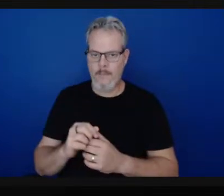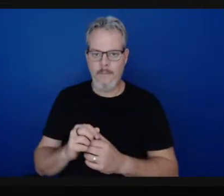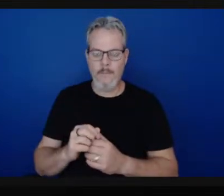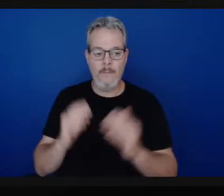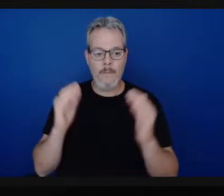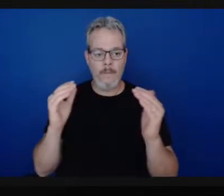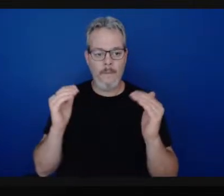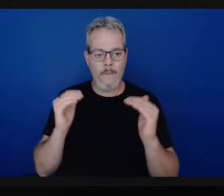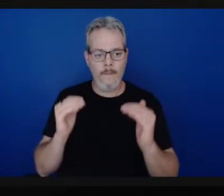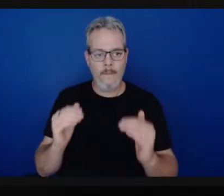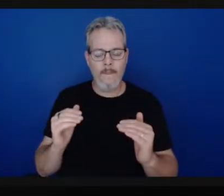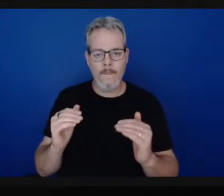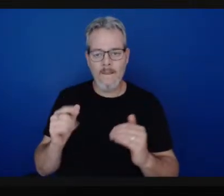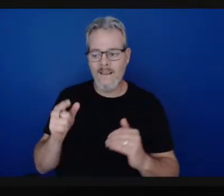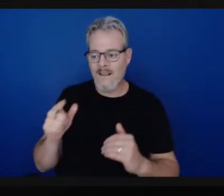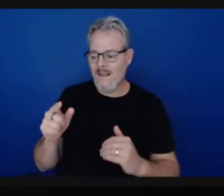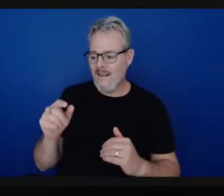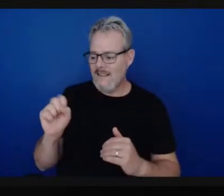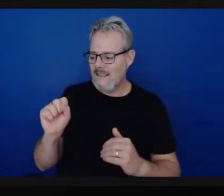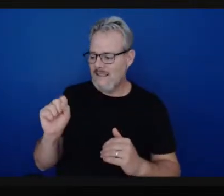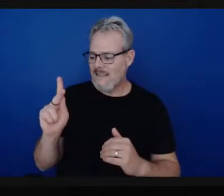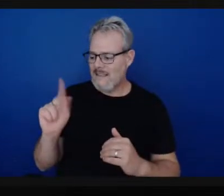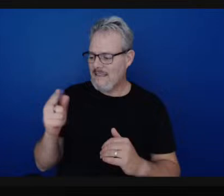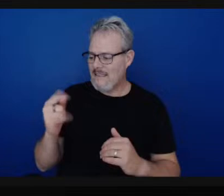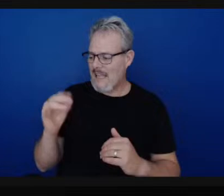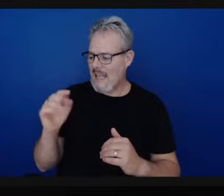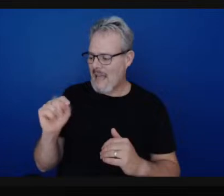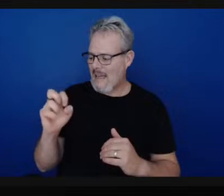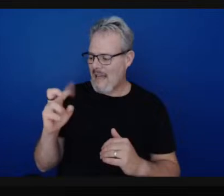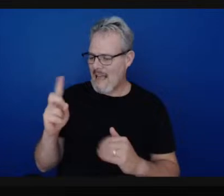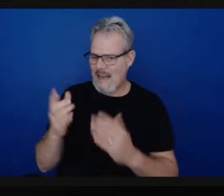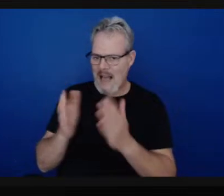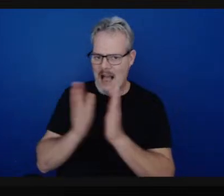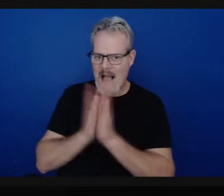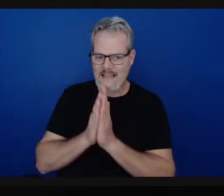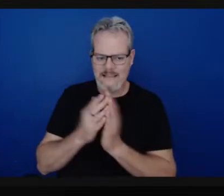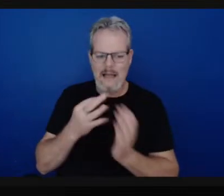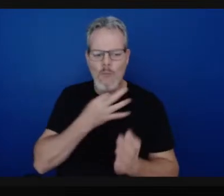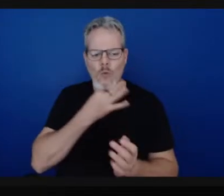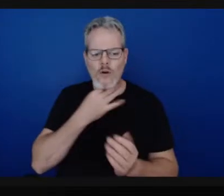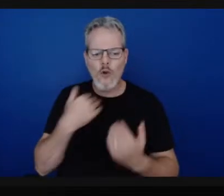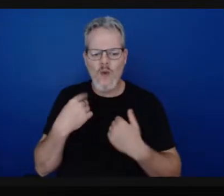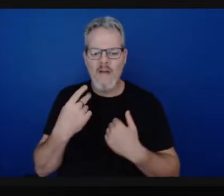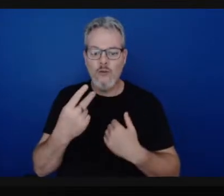Scott Ed asked, Phil, what was, you're wondering, you got 12 inches of rain.